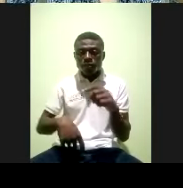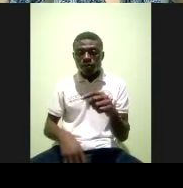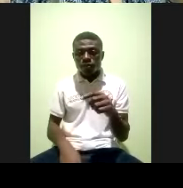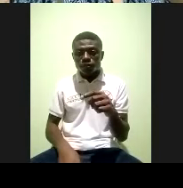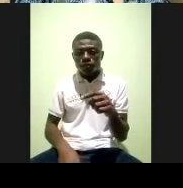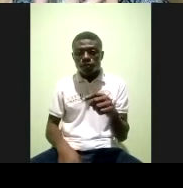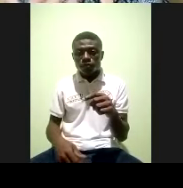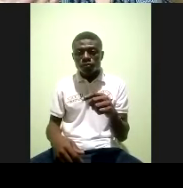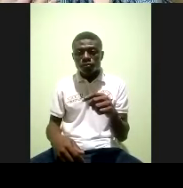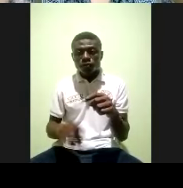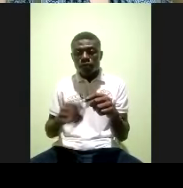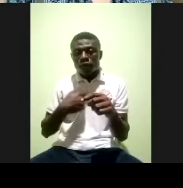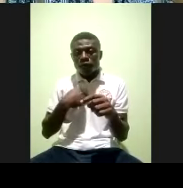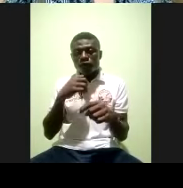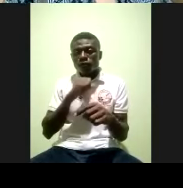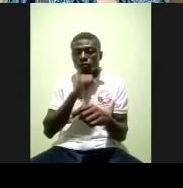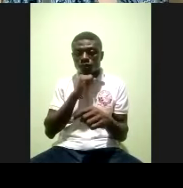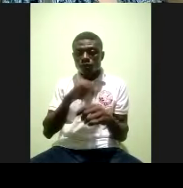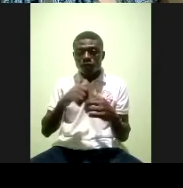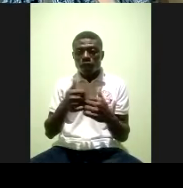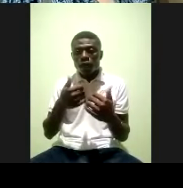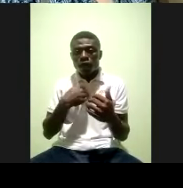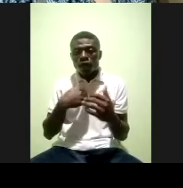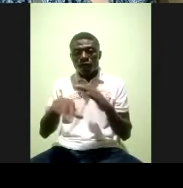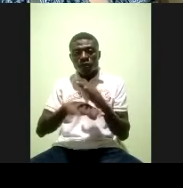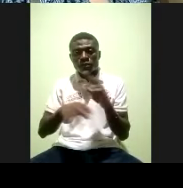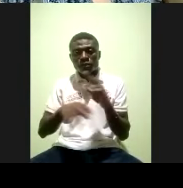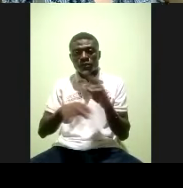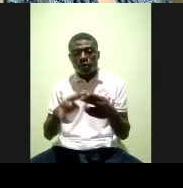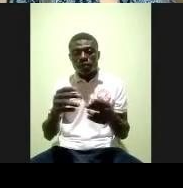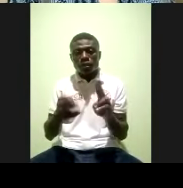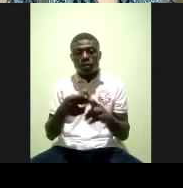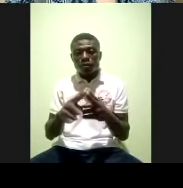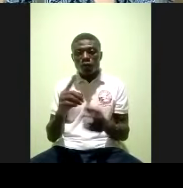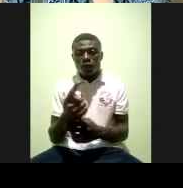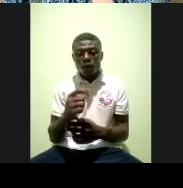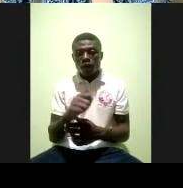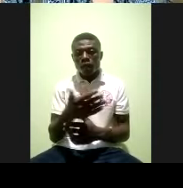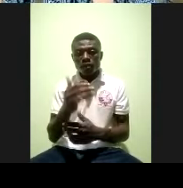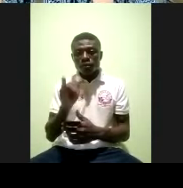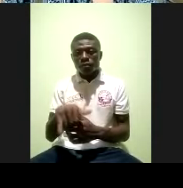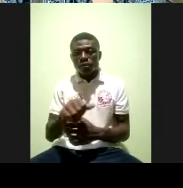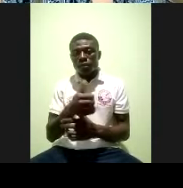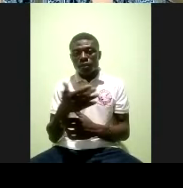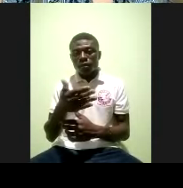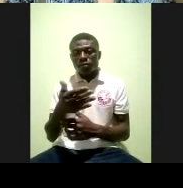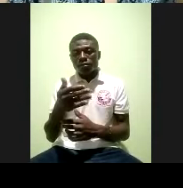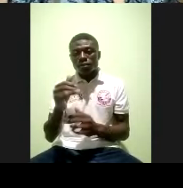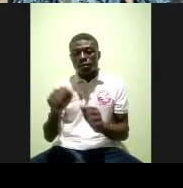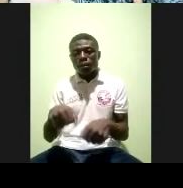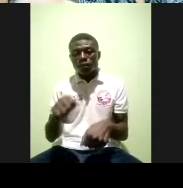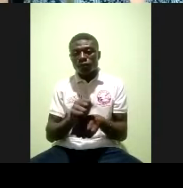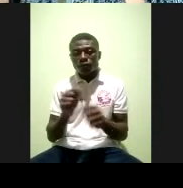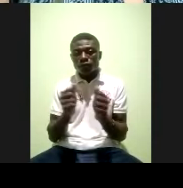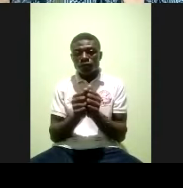they may have difficulties in recalling the basic number facts such as number bonds, or the like 6 plus 4 is 10 and 4.